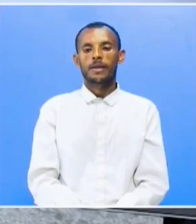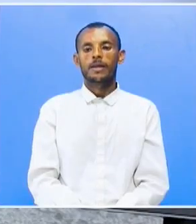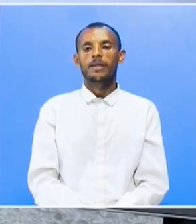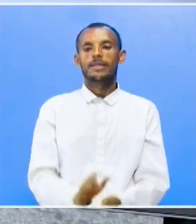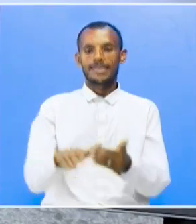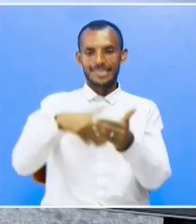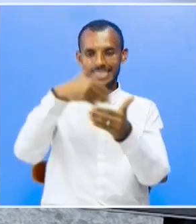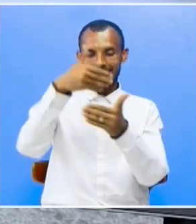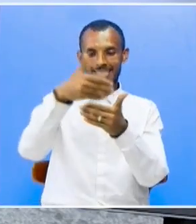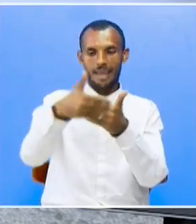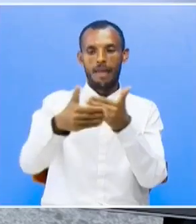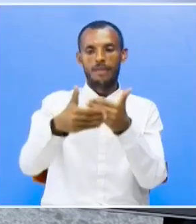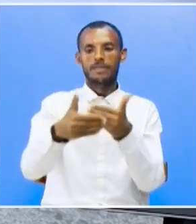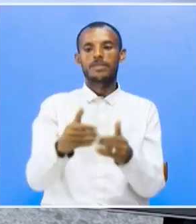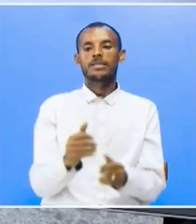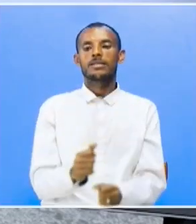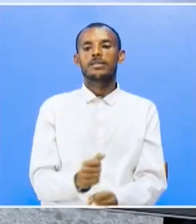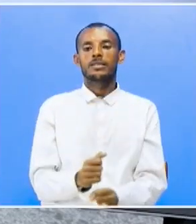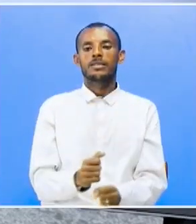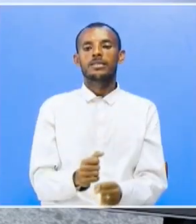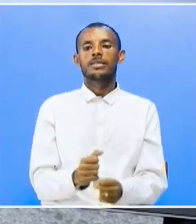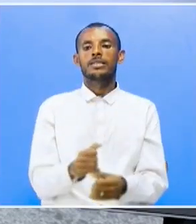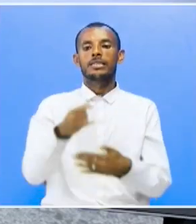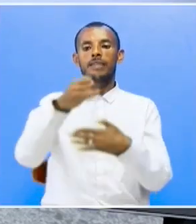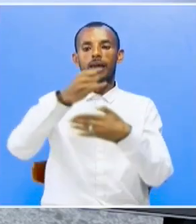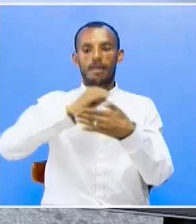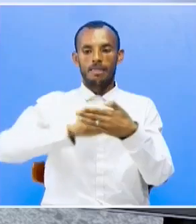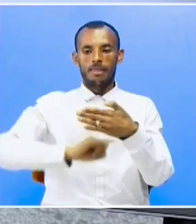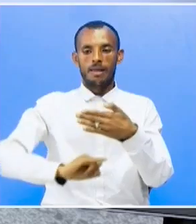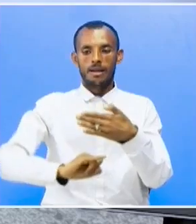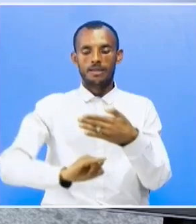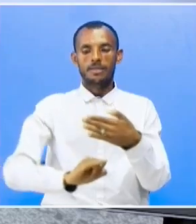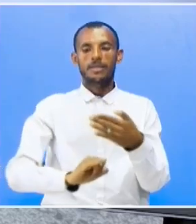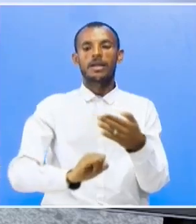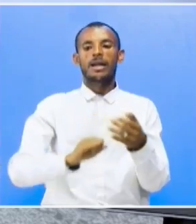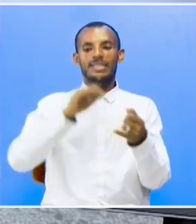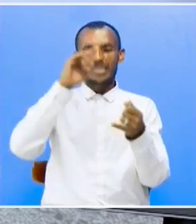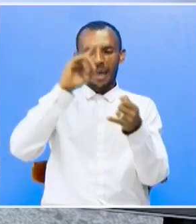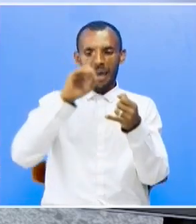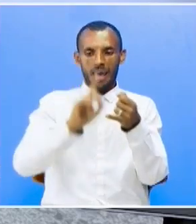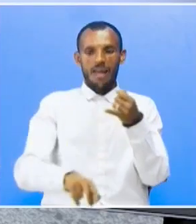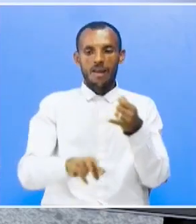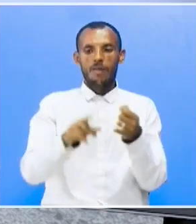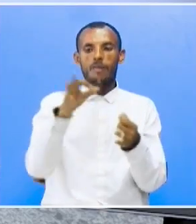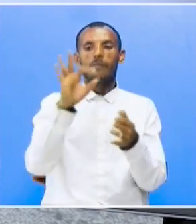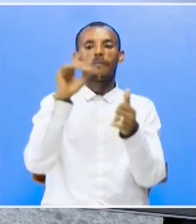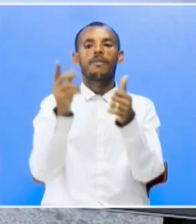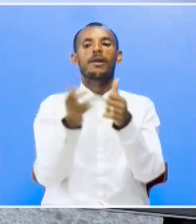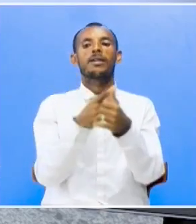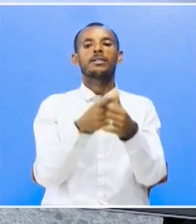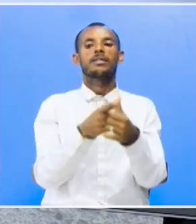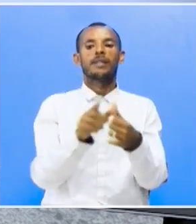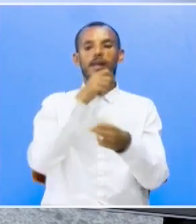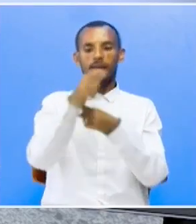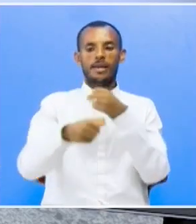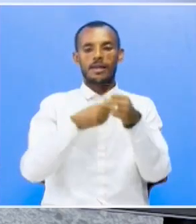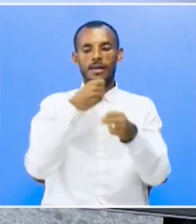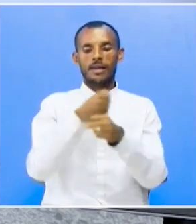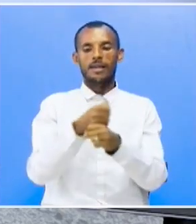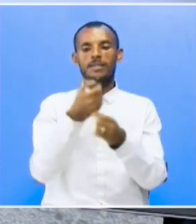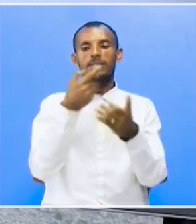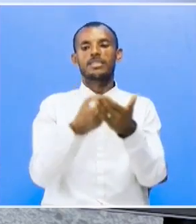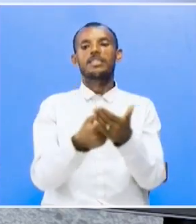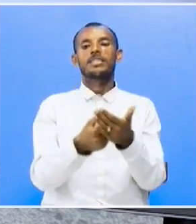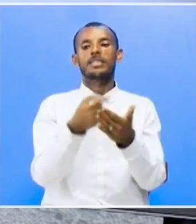Okay, then find the interest at the end of the first year. So this money is deposited